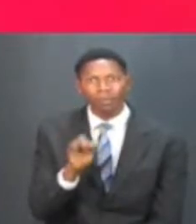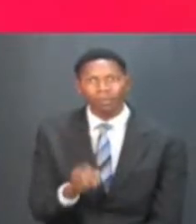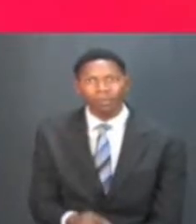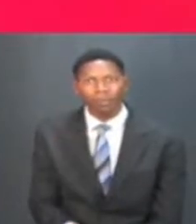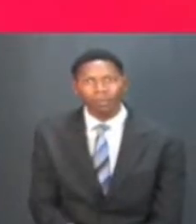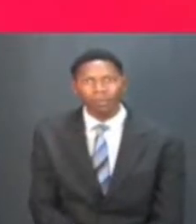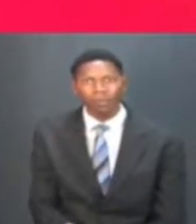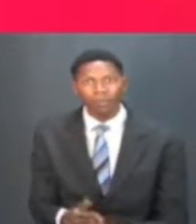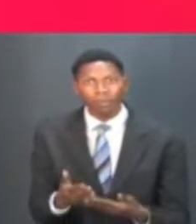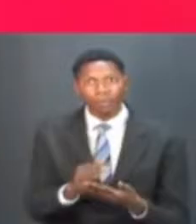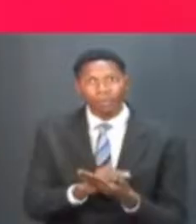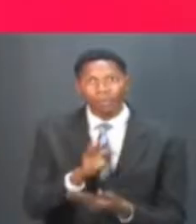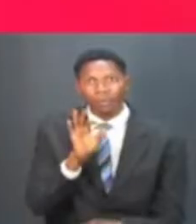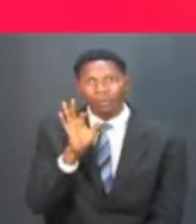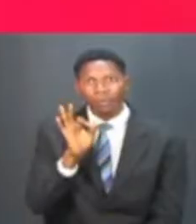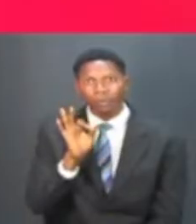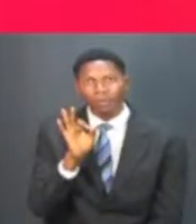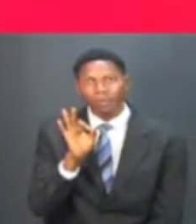Page 9.